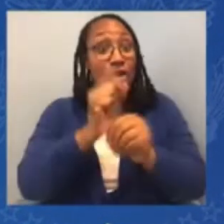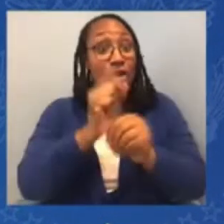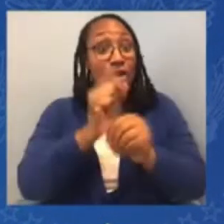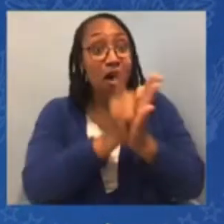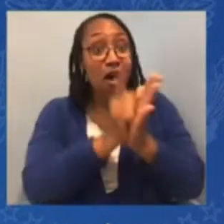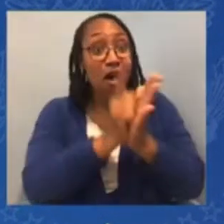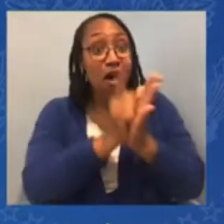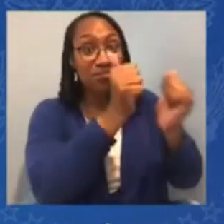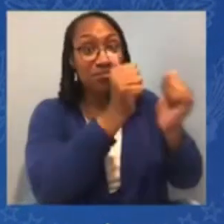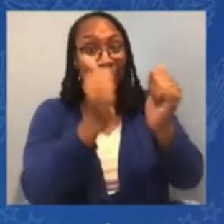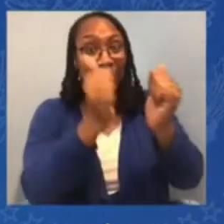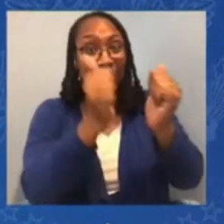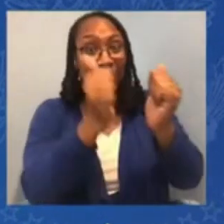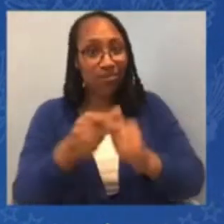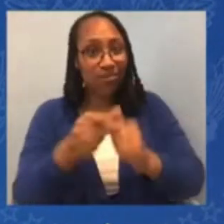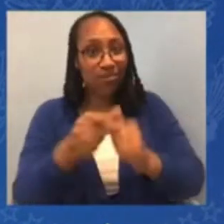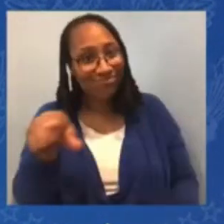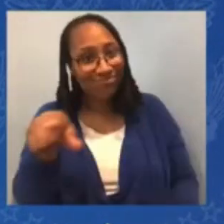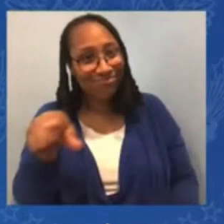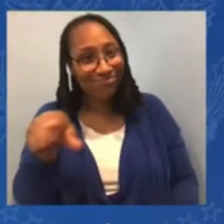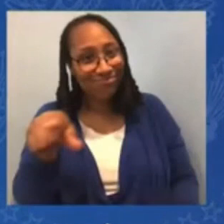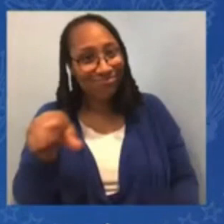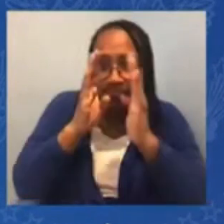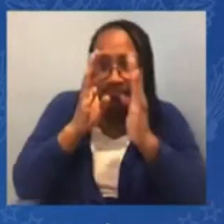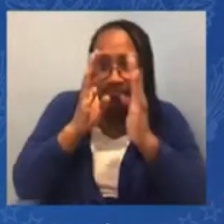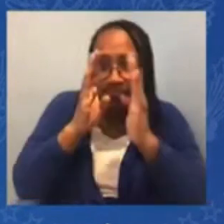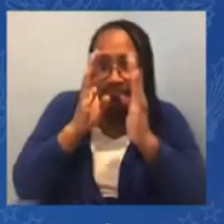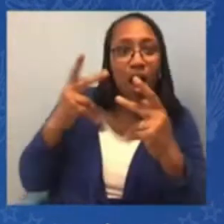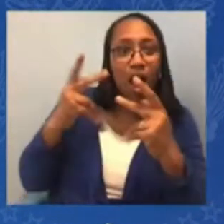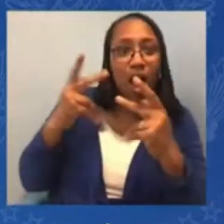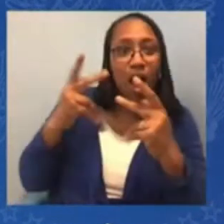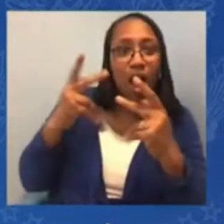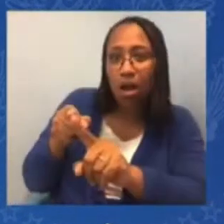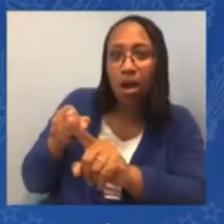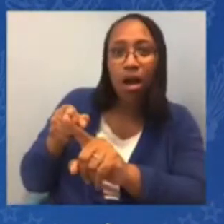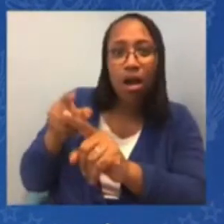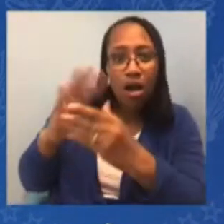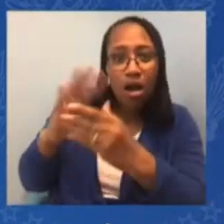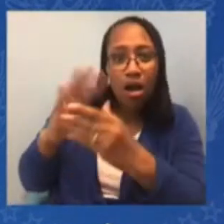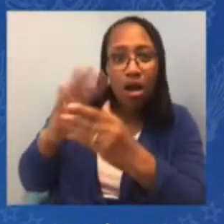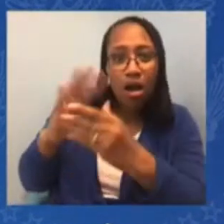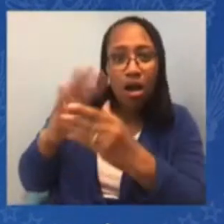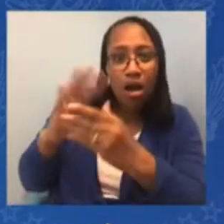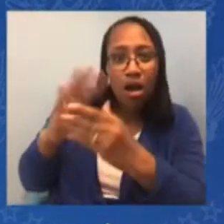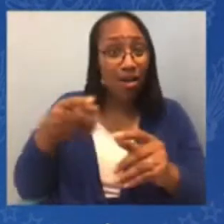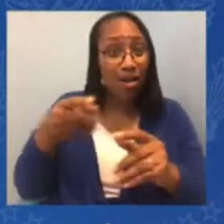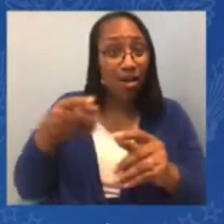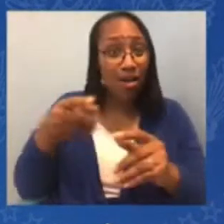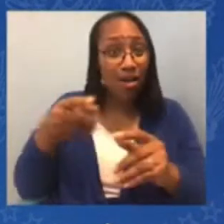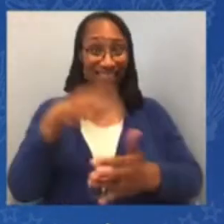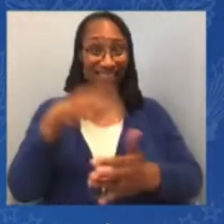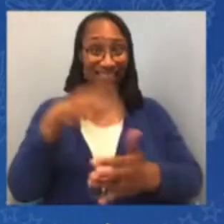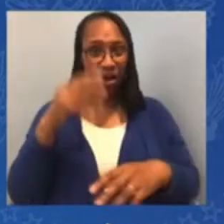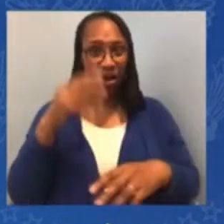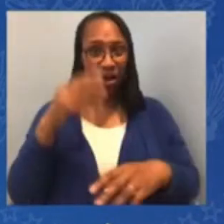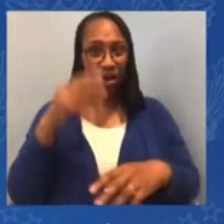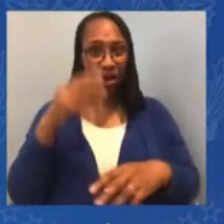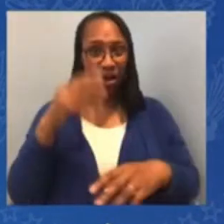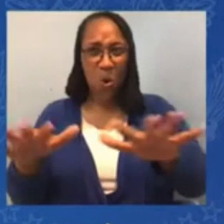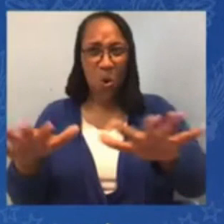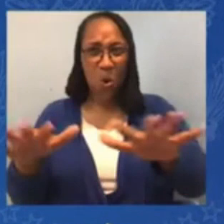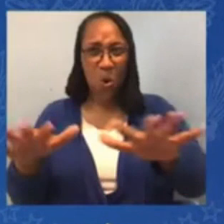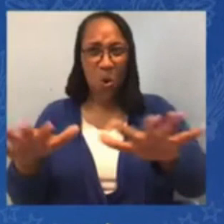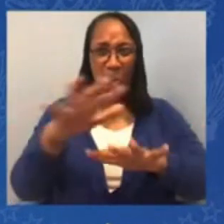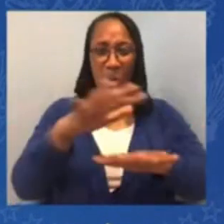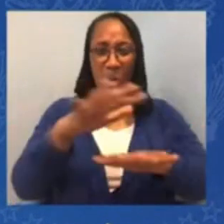people who've spoken out here today. They're speaking for a whole generation. And they will not be ignored.